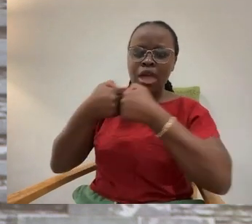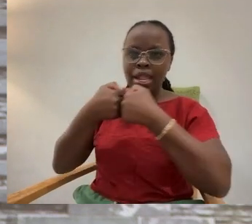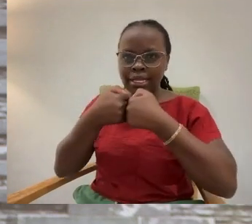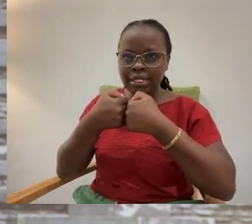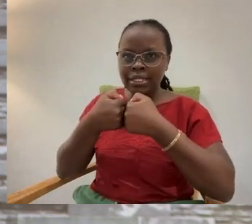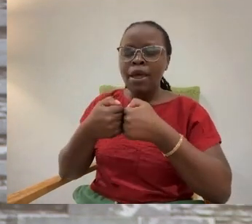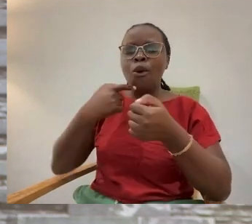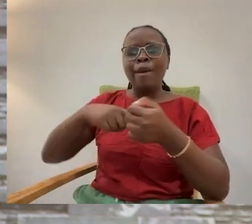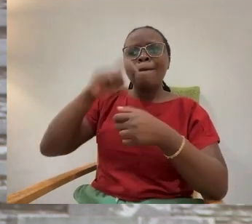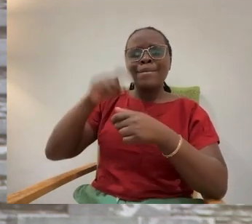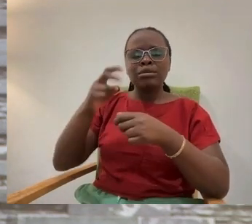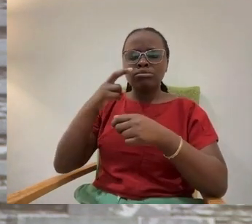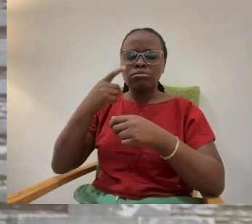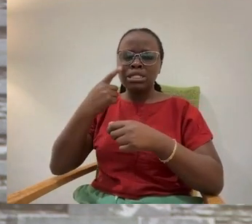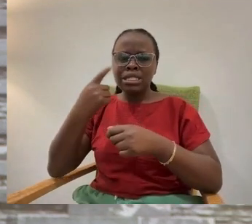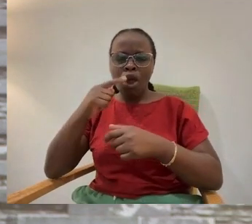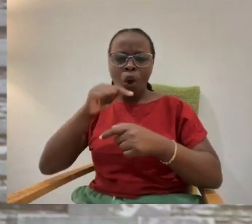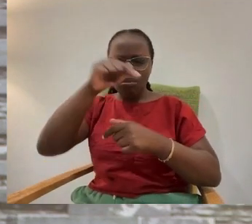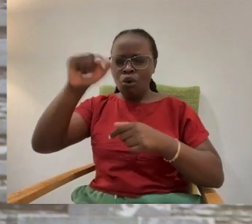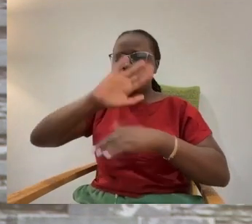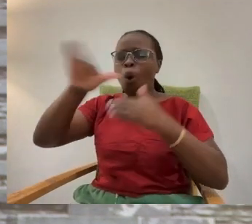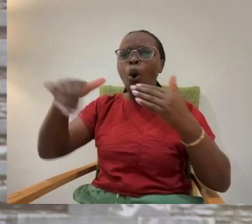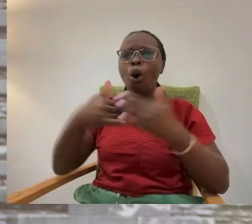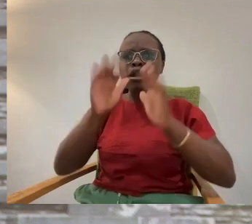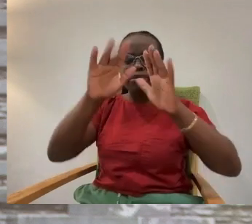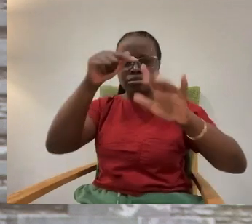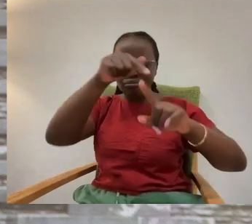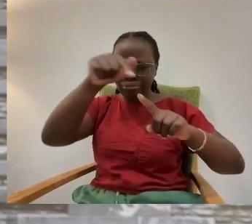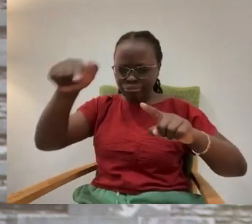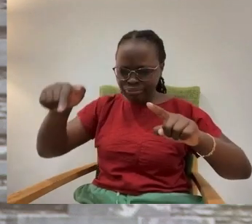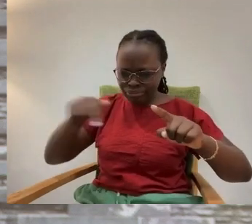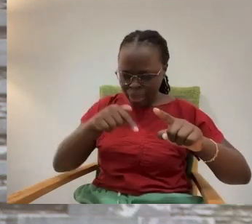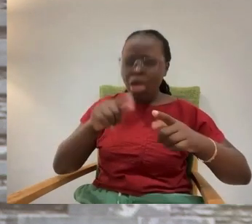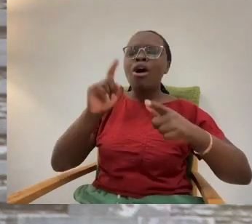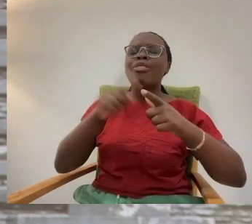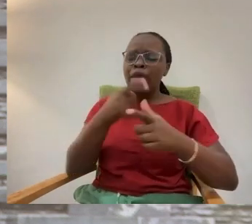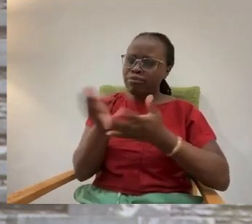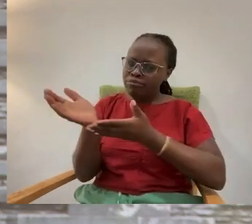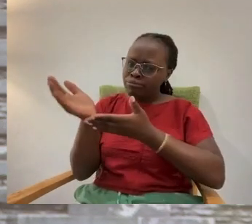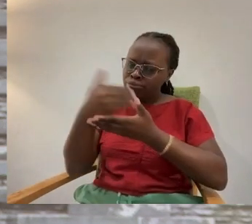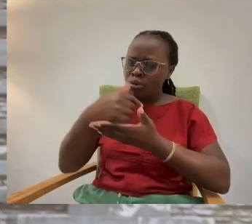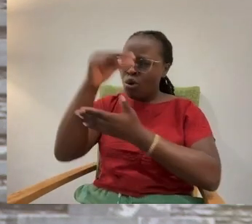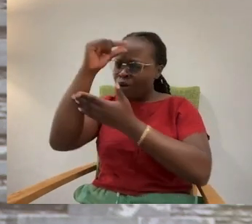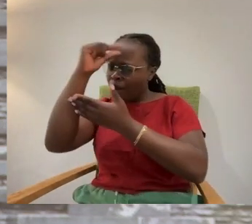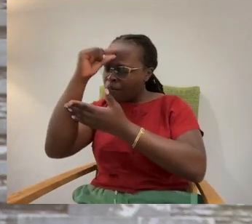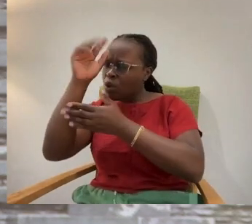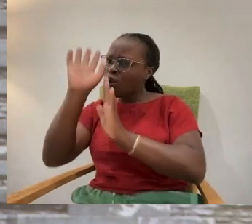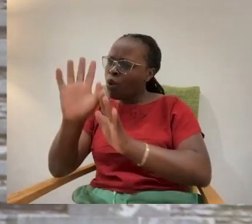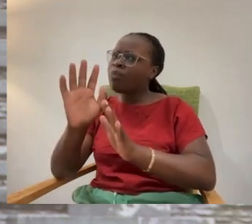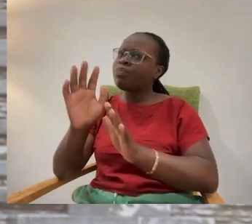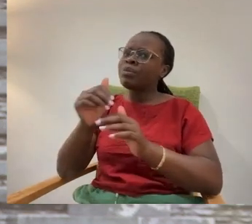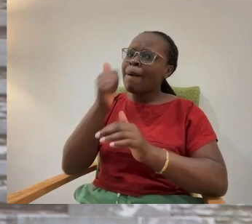So I think as long as we put our heads together, both government, non-governmental organization,